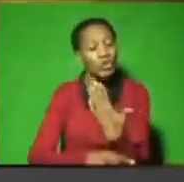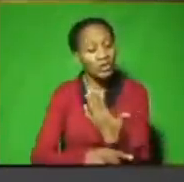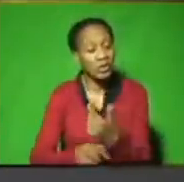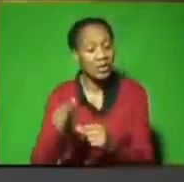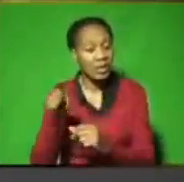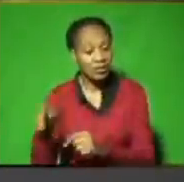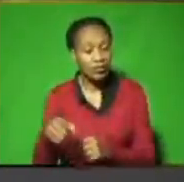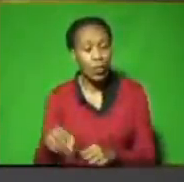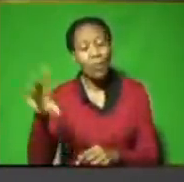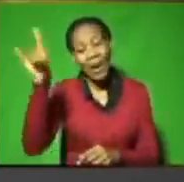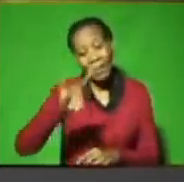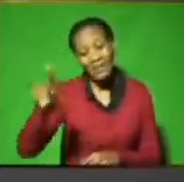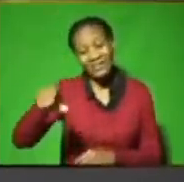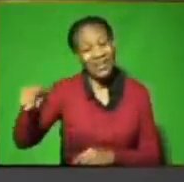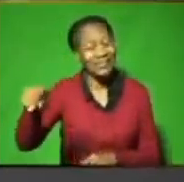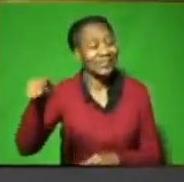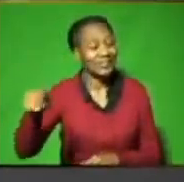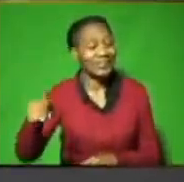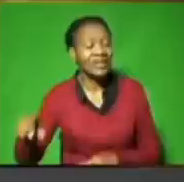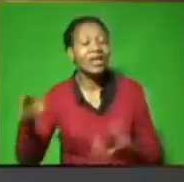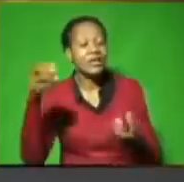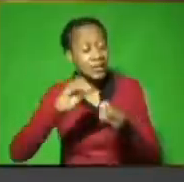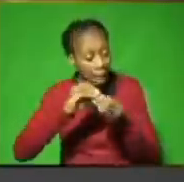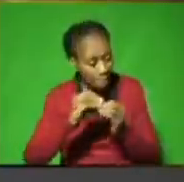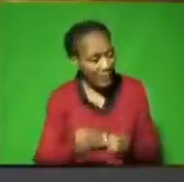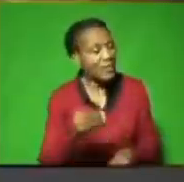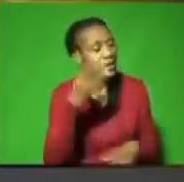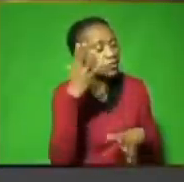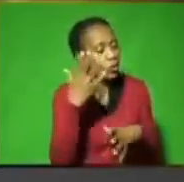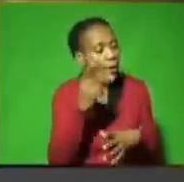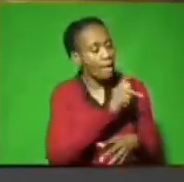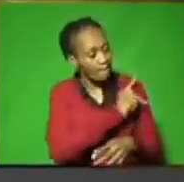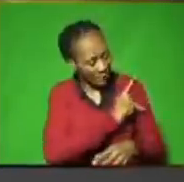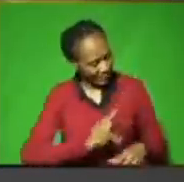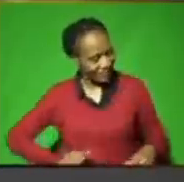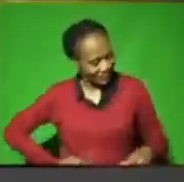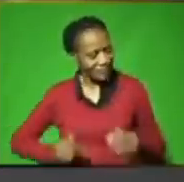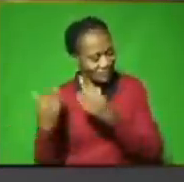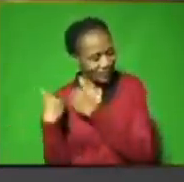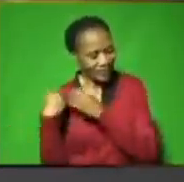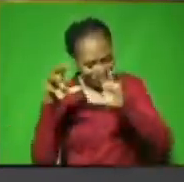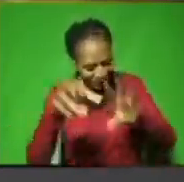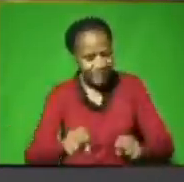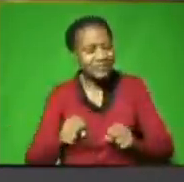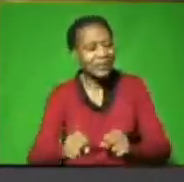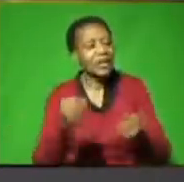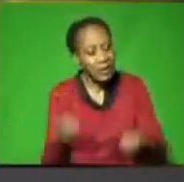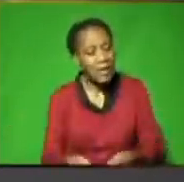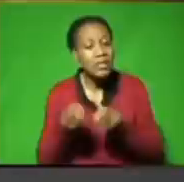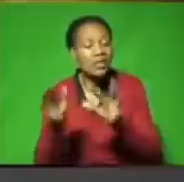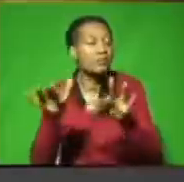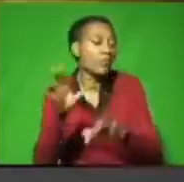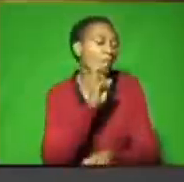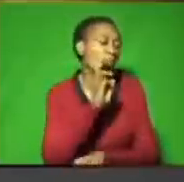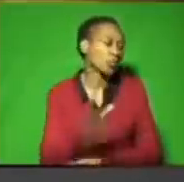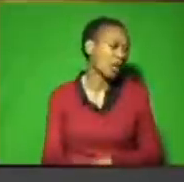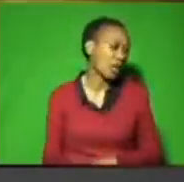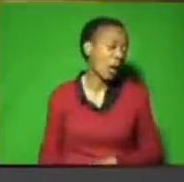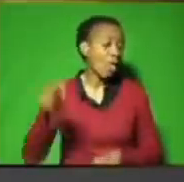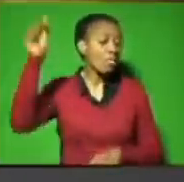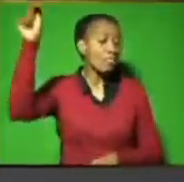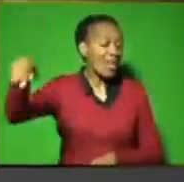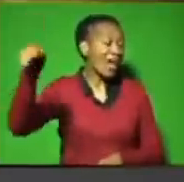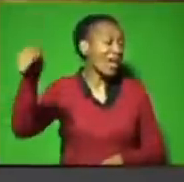of Hammanskraal and make it a presidential responsibility and deliver water? Let that